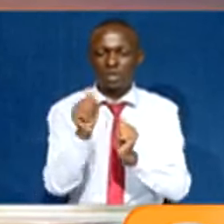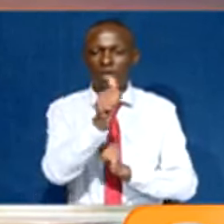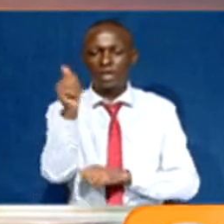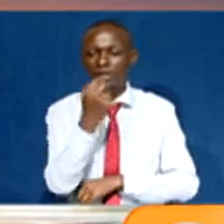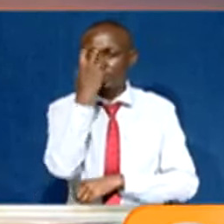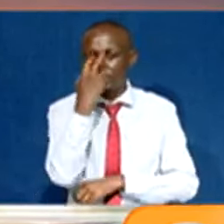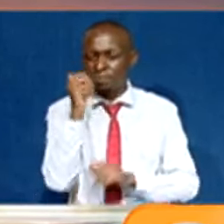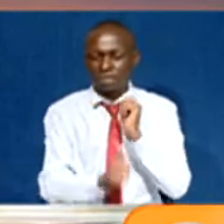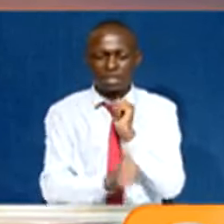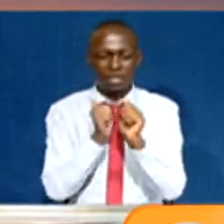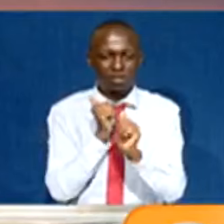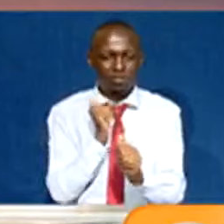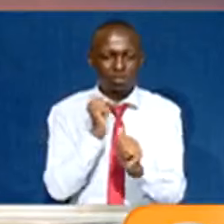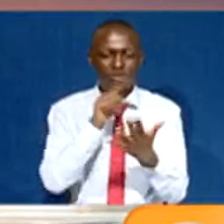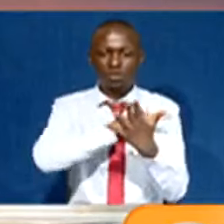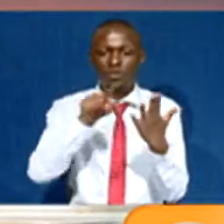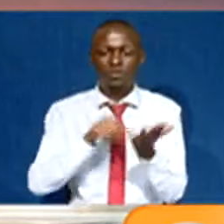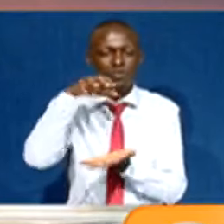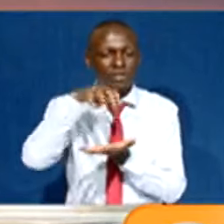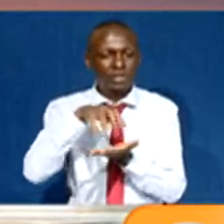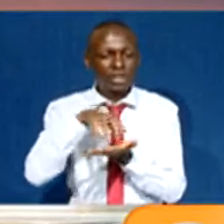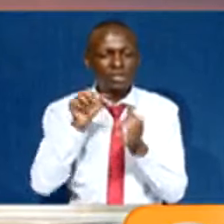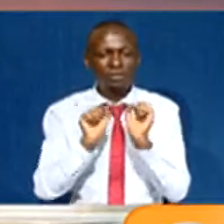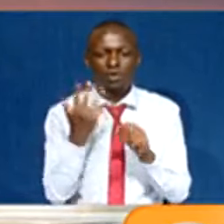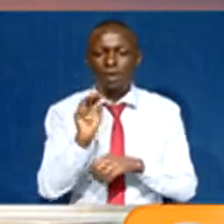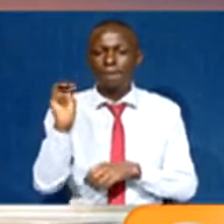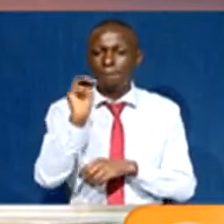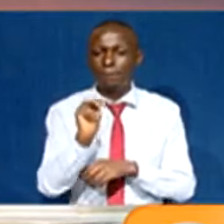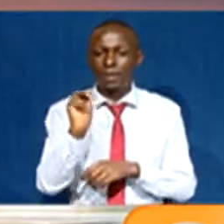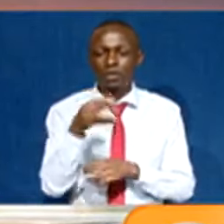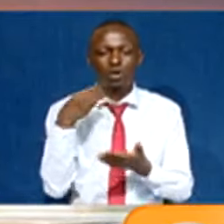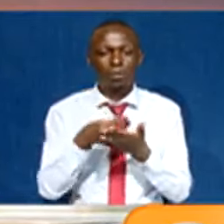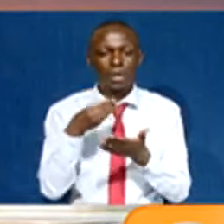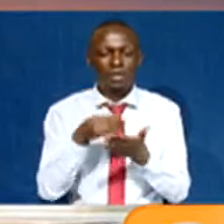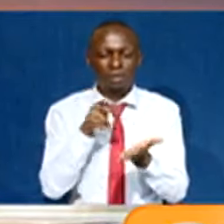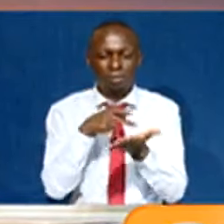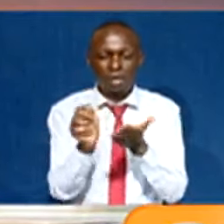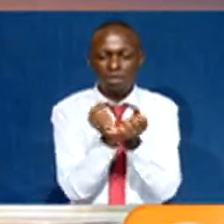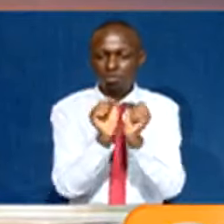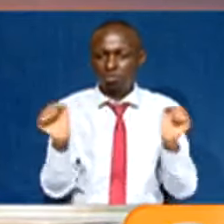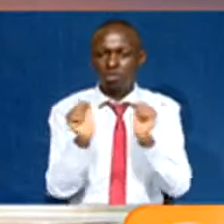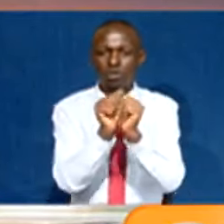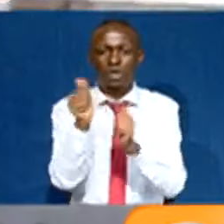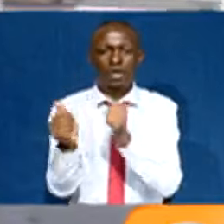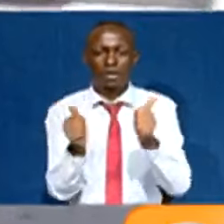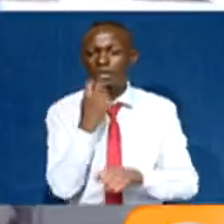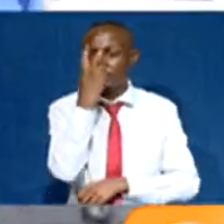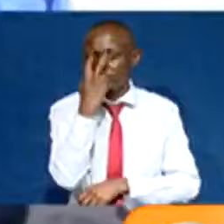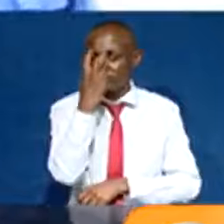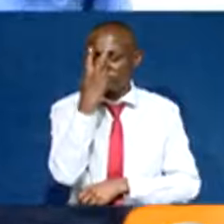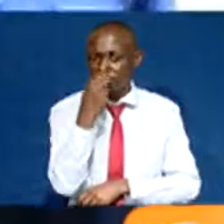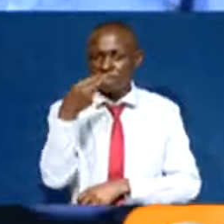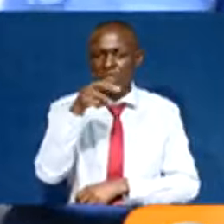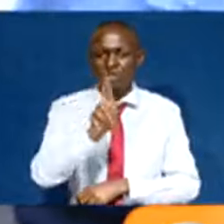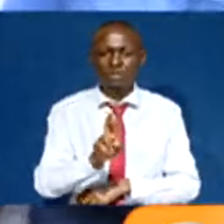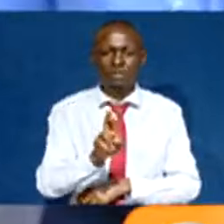co-accused, denied the five charges and were granted a 5 million shillings cash bail. Kibunja, with the other suspects, that's Human